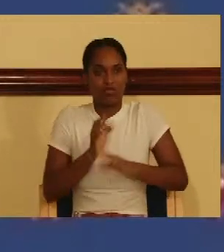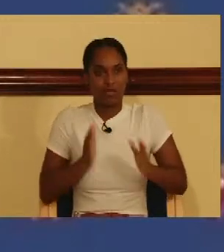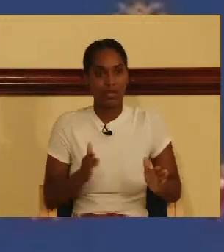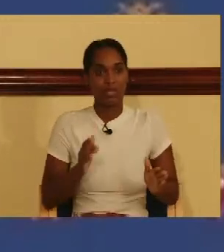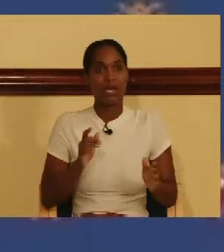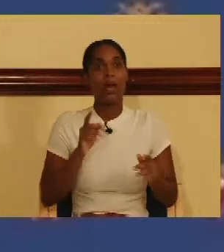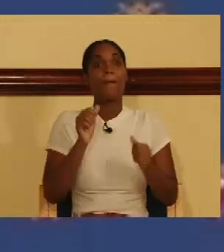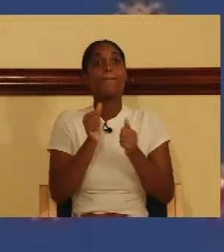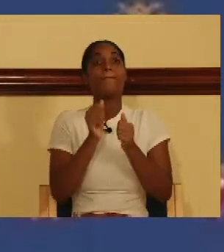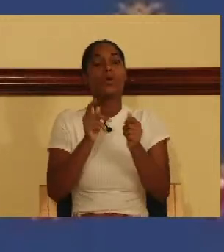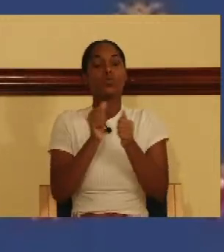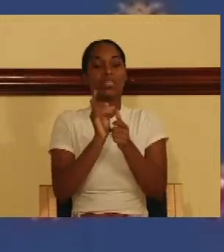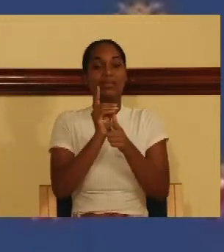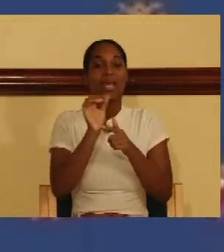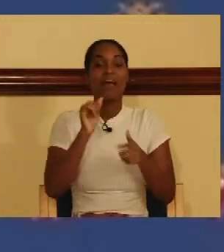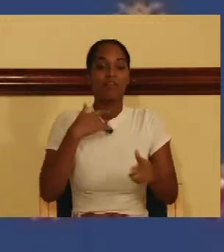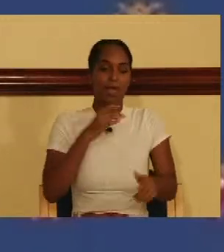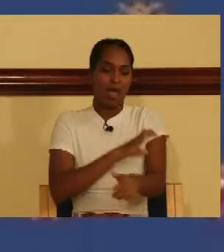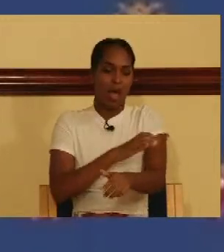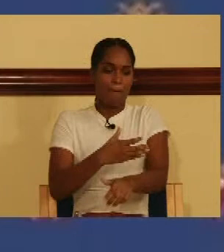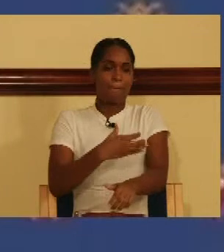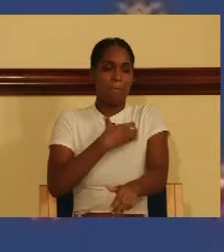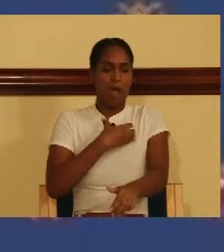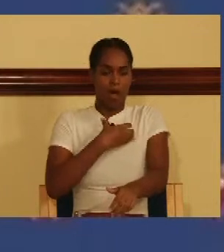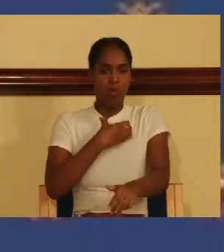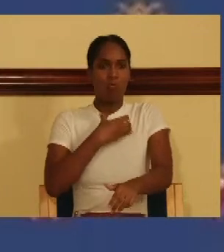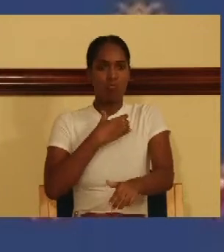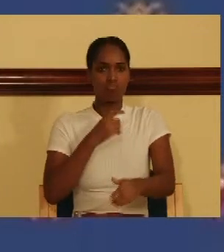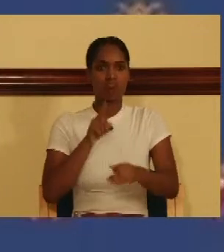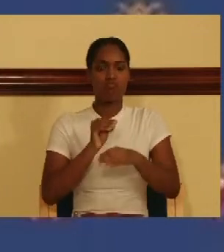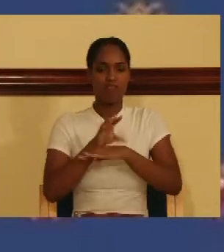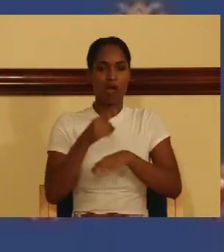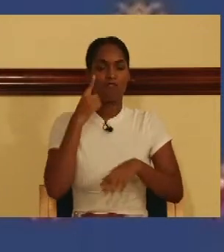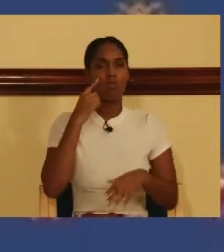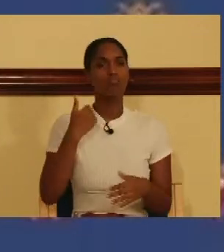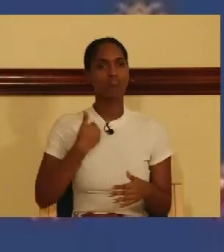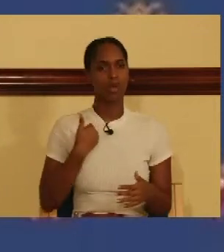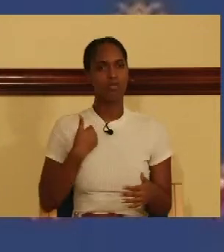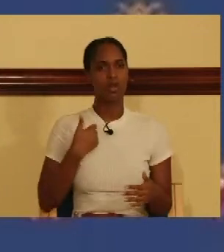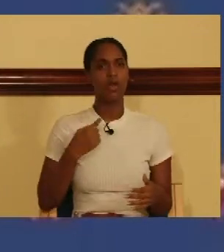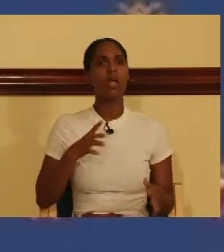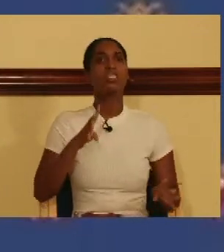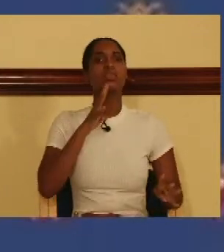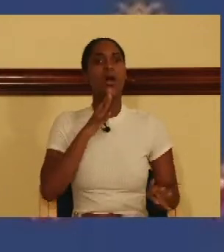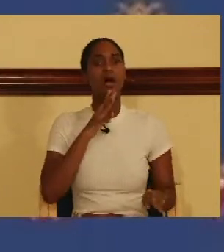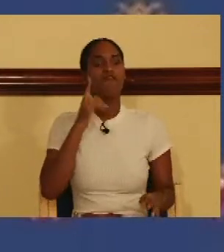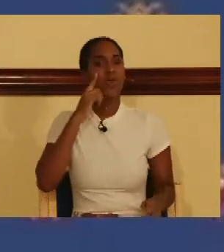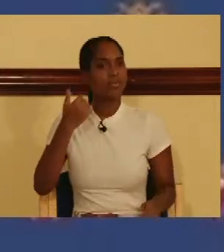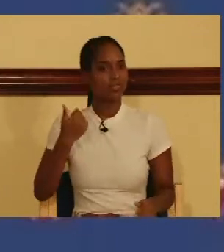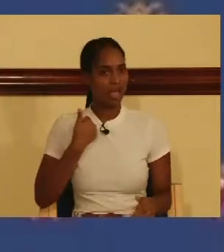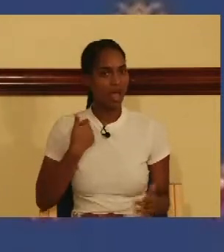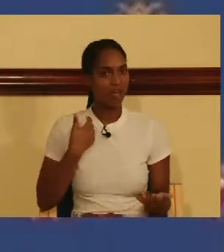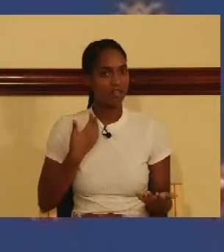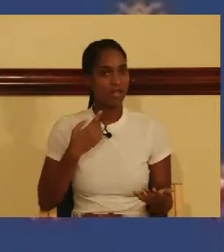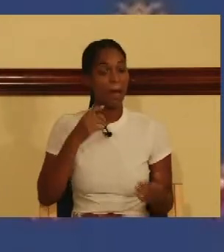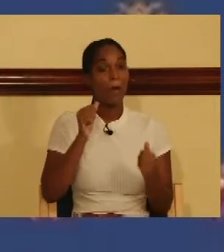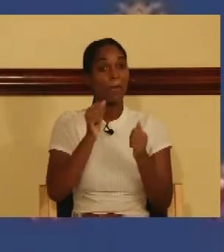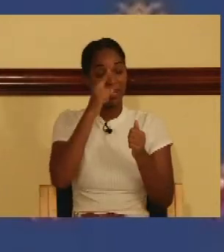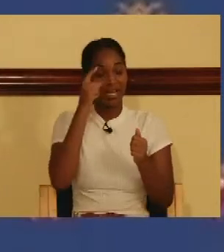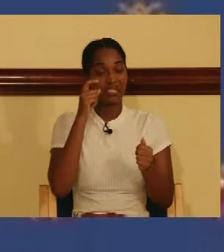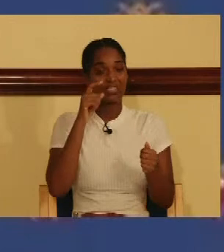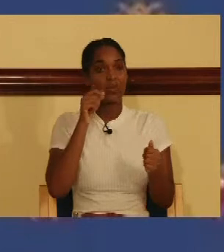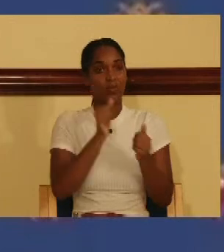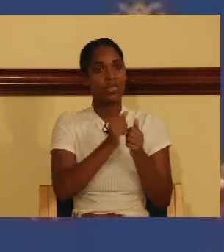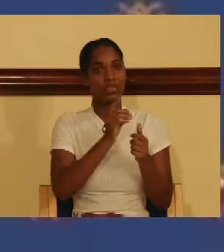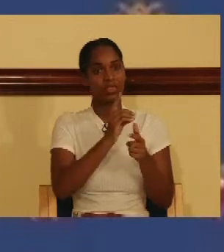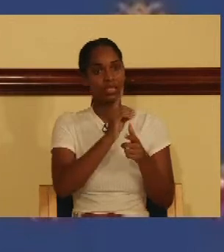be empowered to be able to advocate for themselves, to be able to speak up for themselves, to understand their disability and